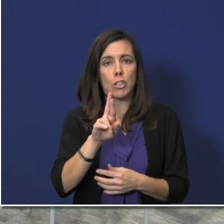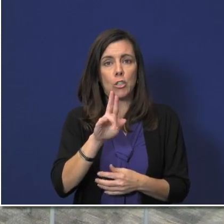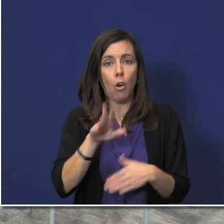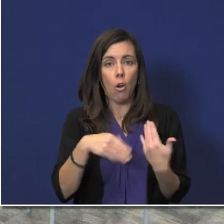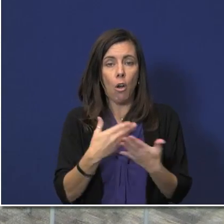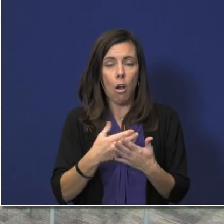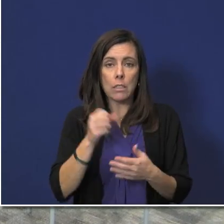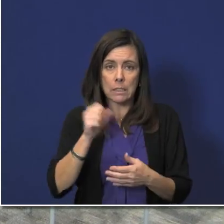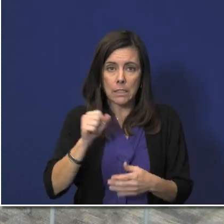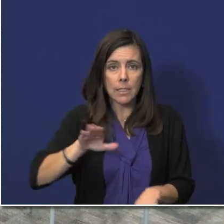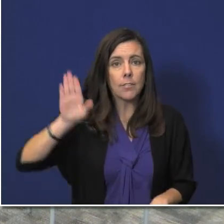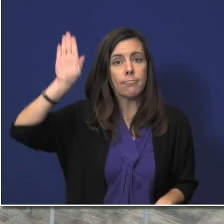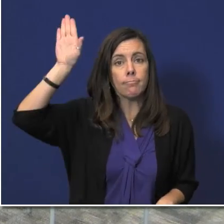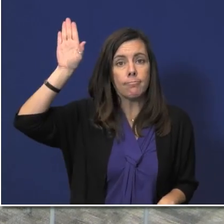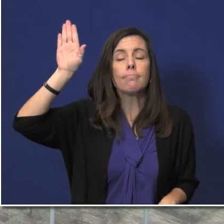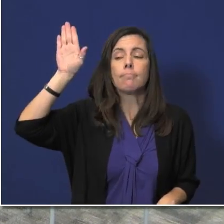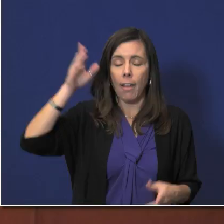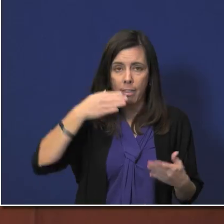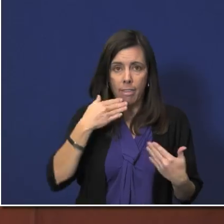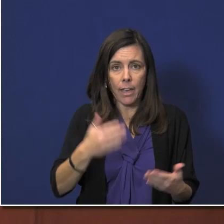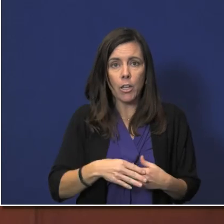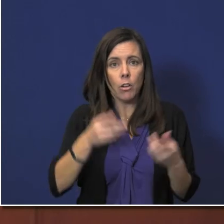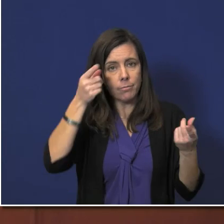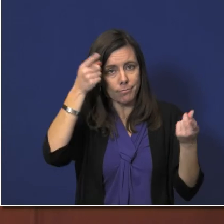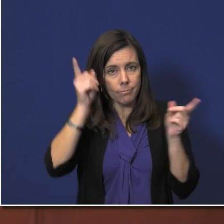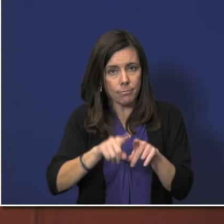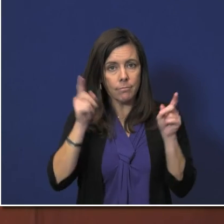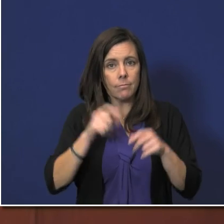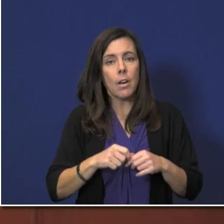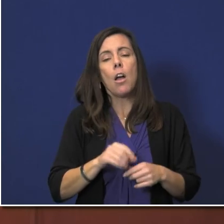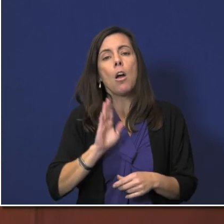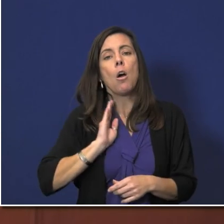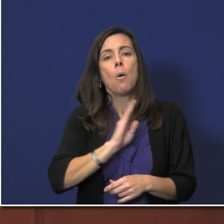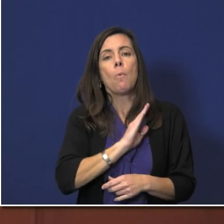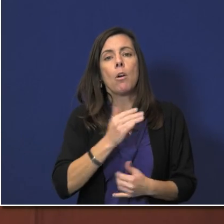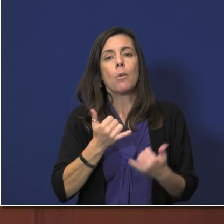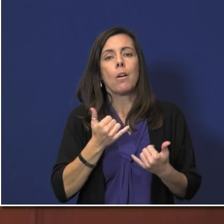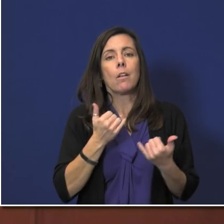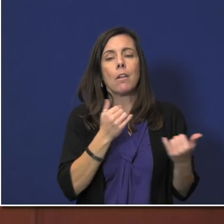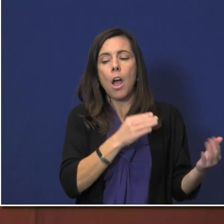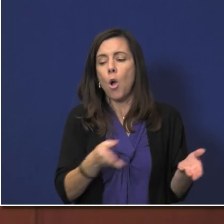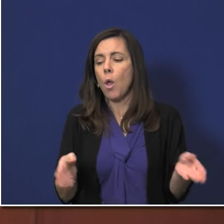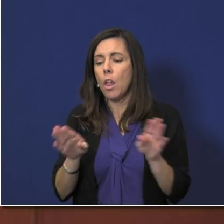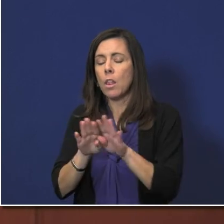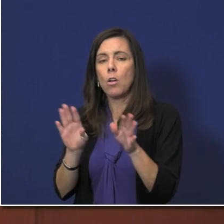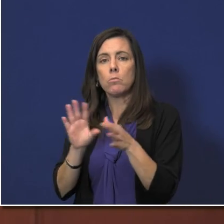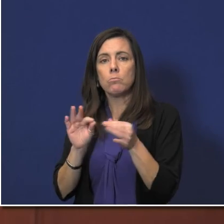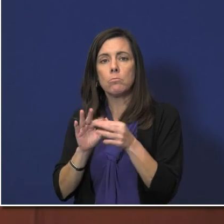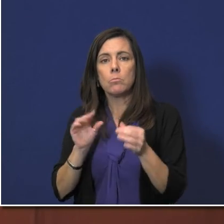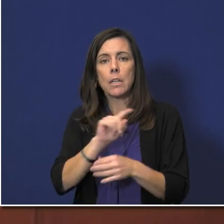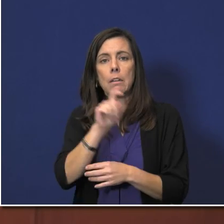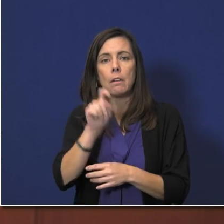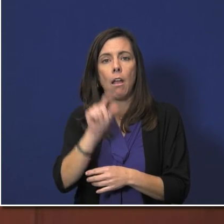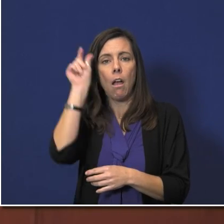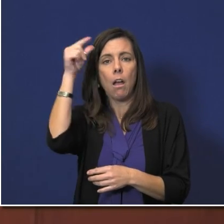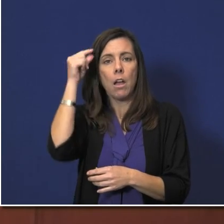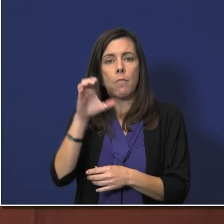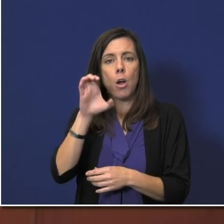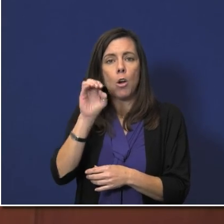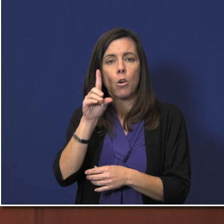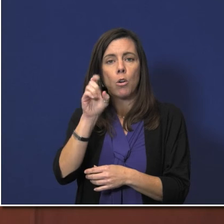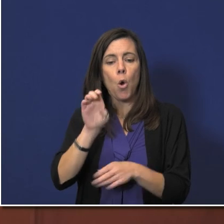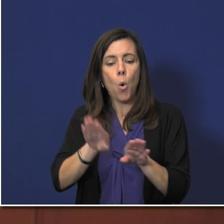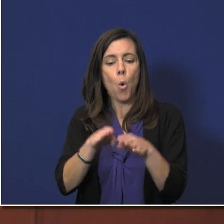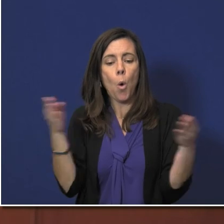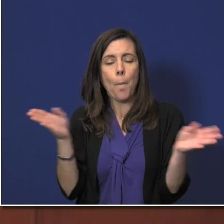hand. Thank you. Unanimous. The board will now move to closed session under Texas Government Code Open Meetings Act